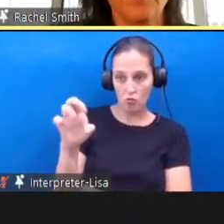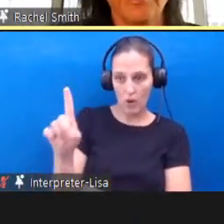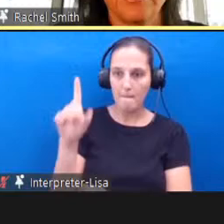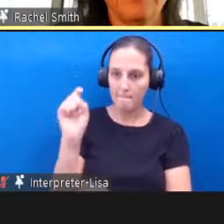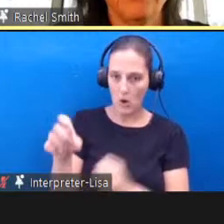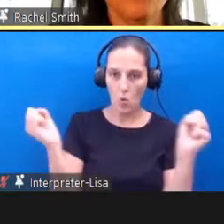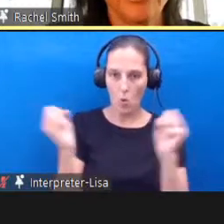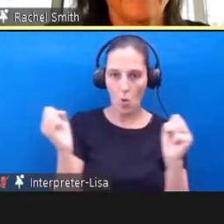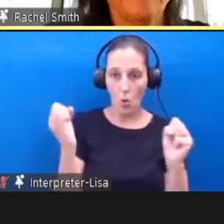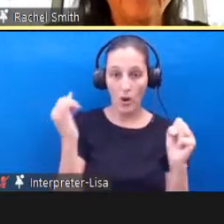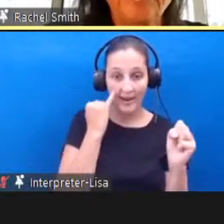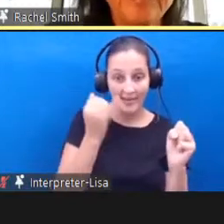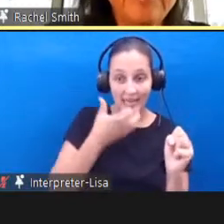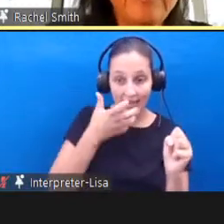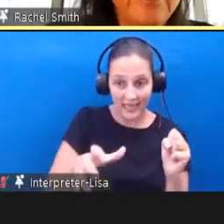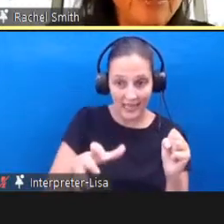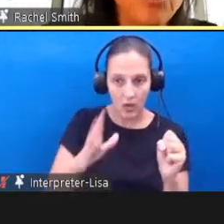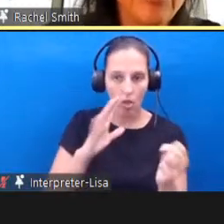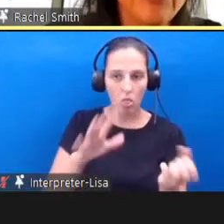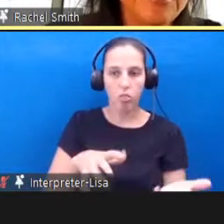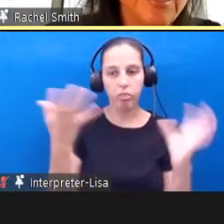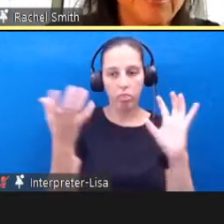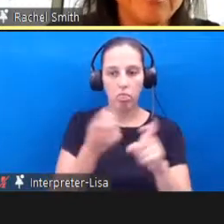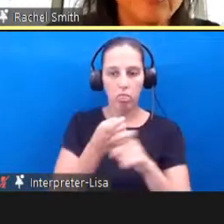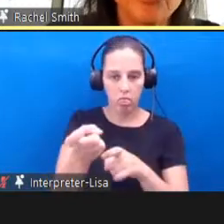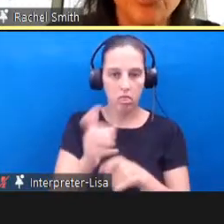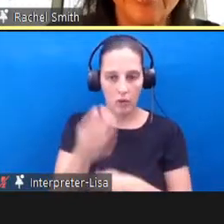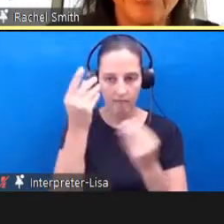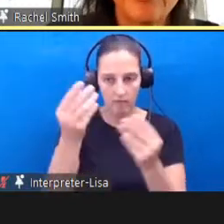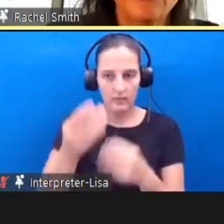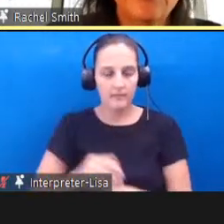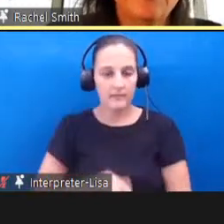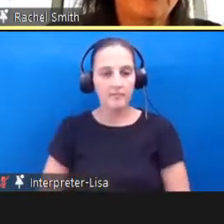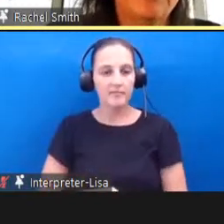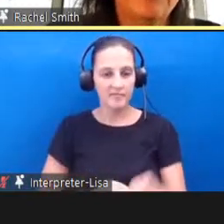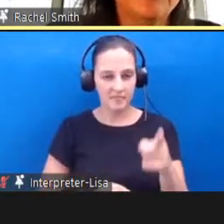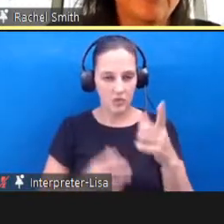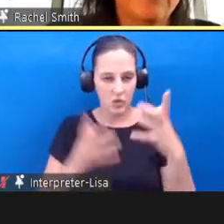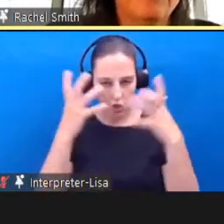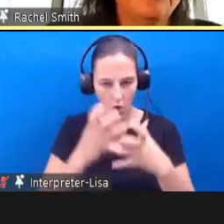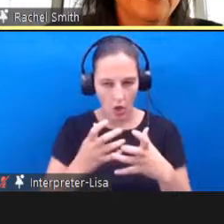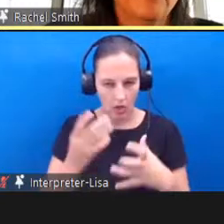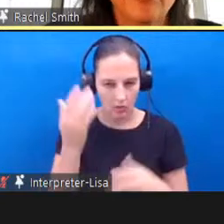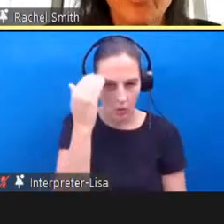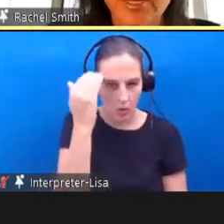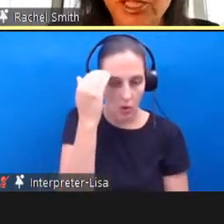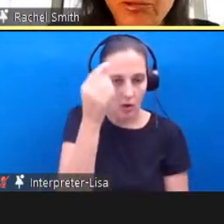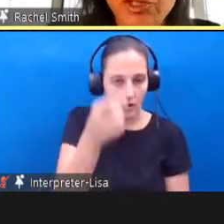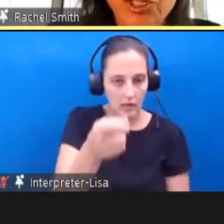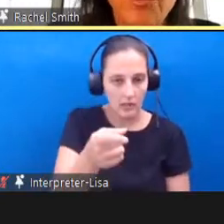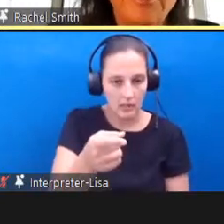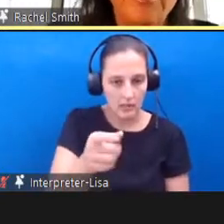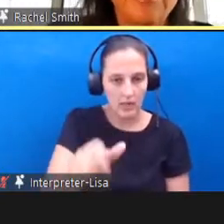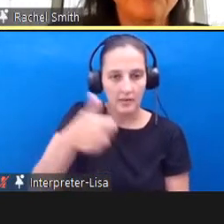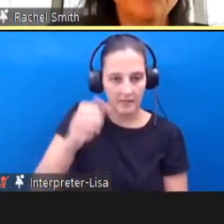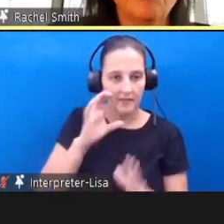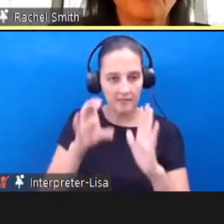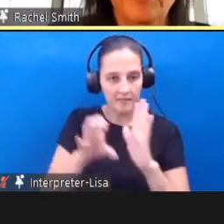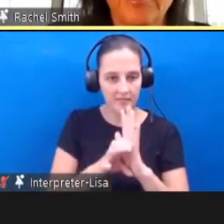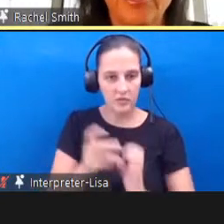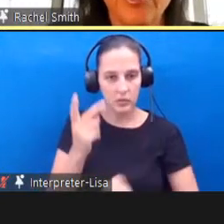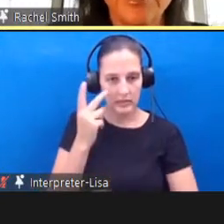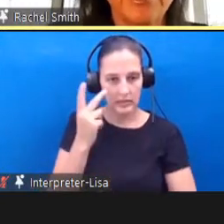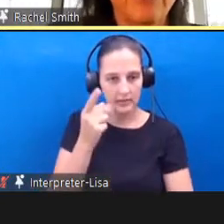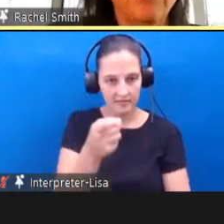heat will mess up your data. So here's, this is a little dark, I know, but here's another picture just showing the